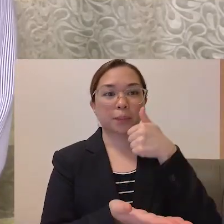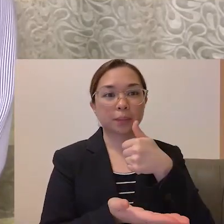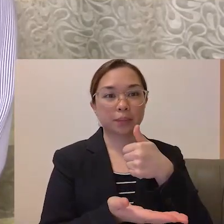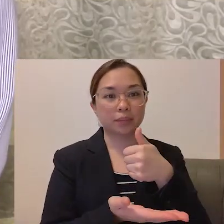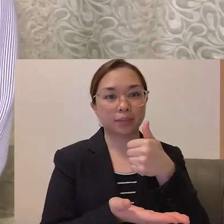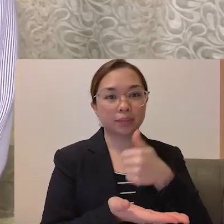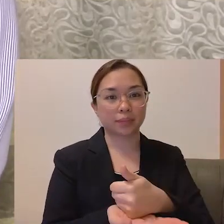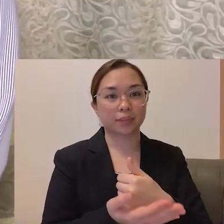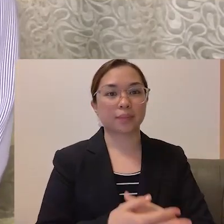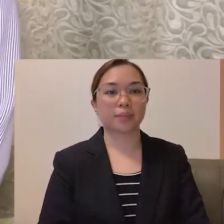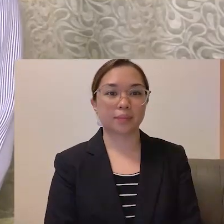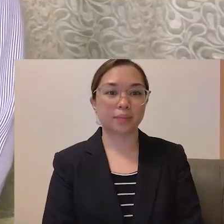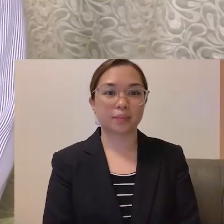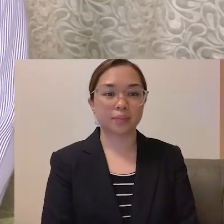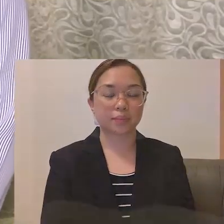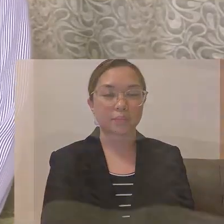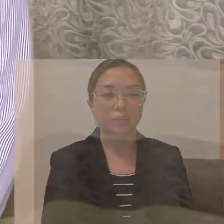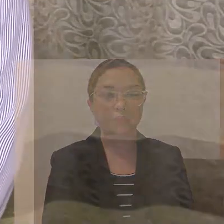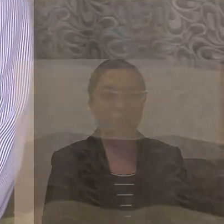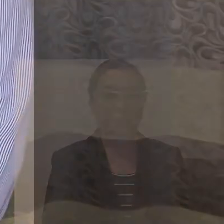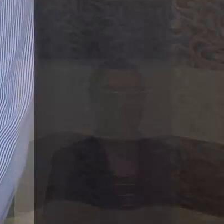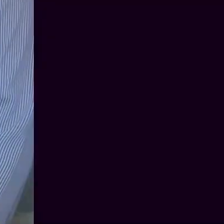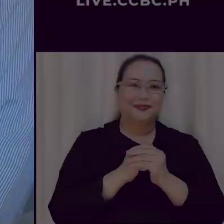pray. Amen.